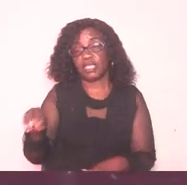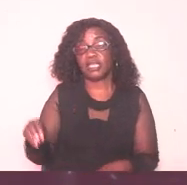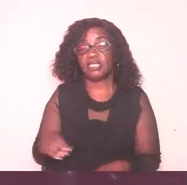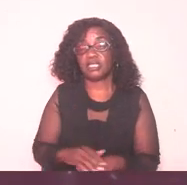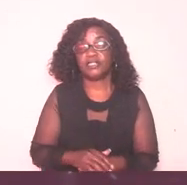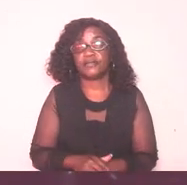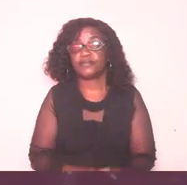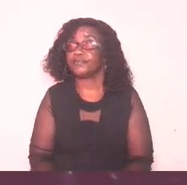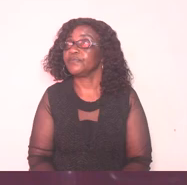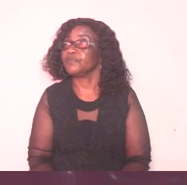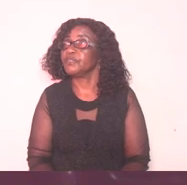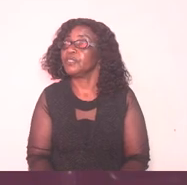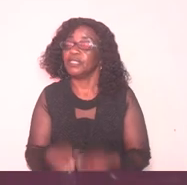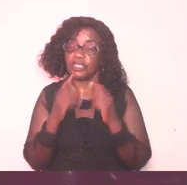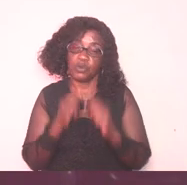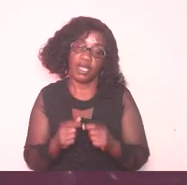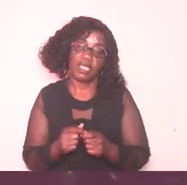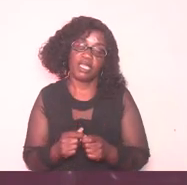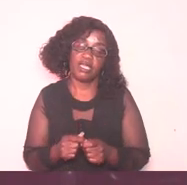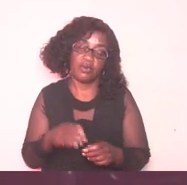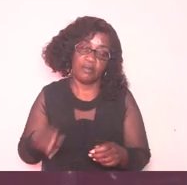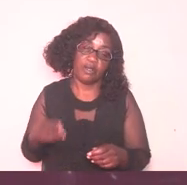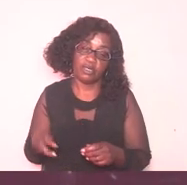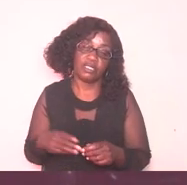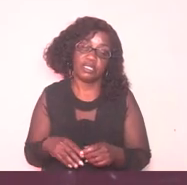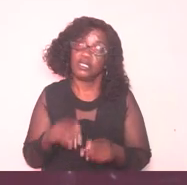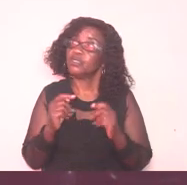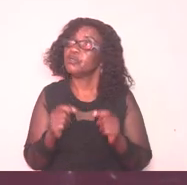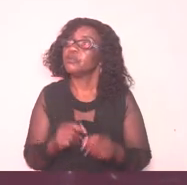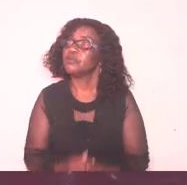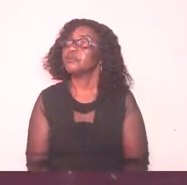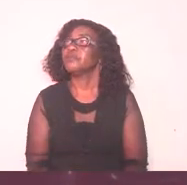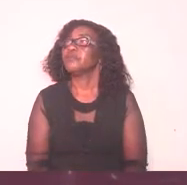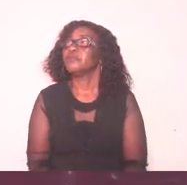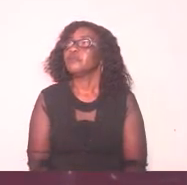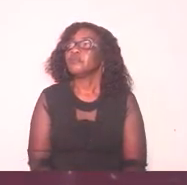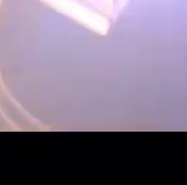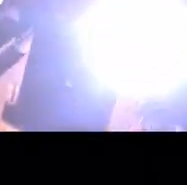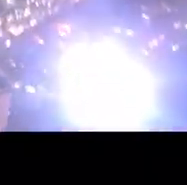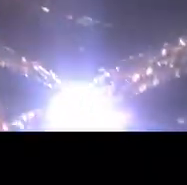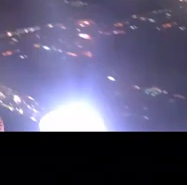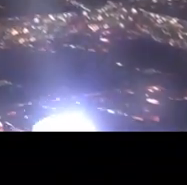we... And this is the reason why we are proud to propose. Thank